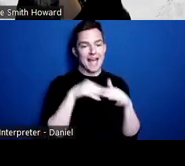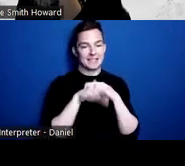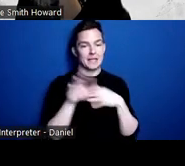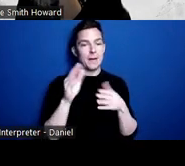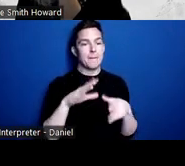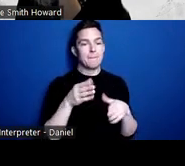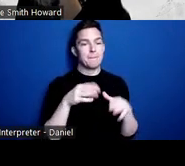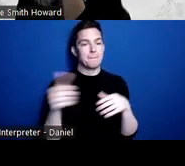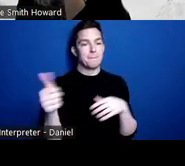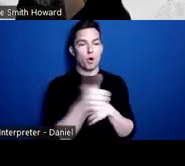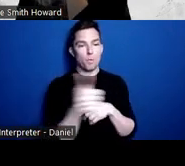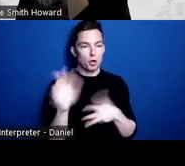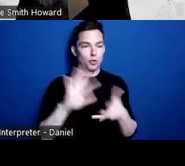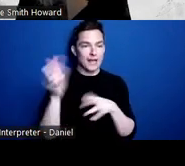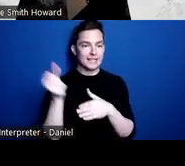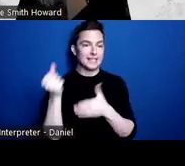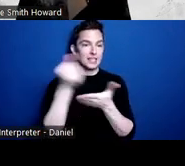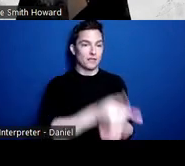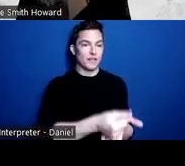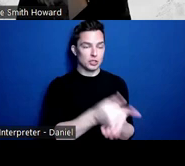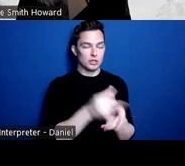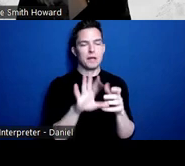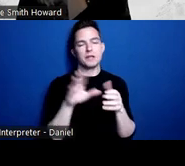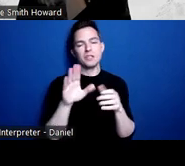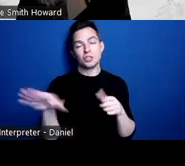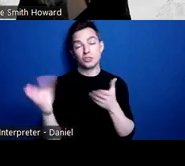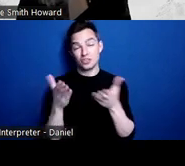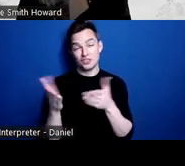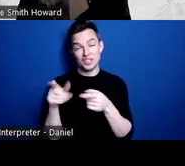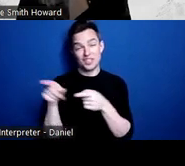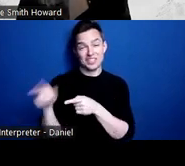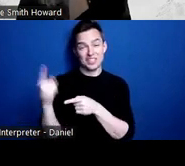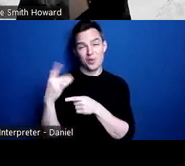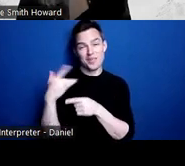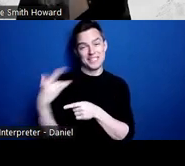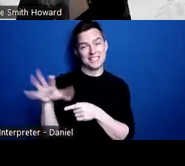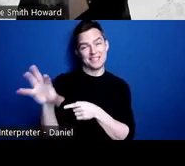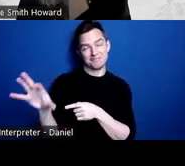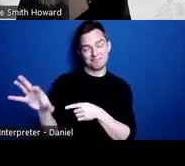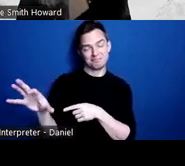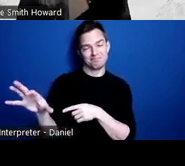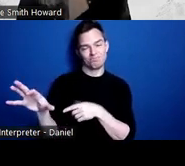But when it comes to children's services, there always seems to be